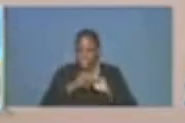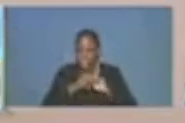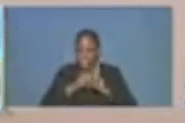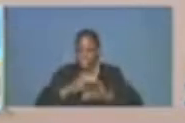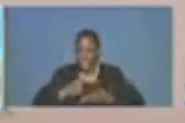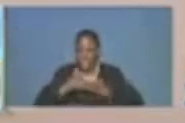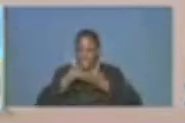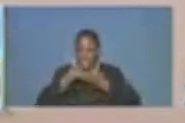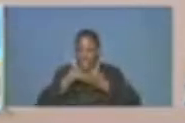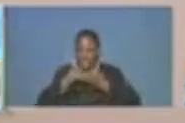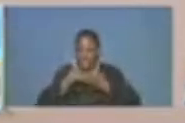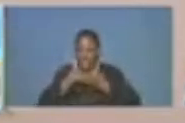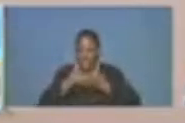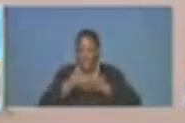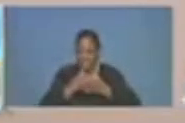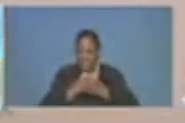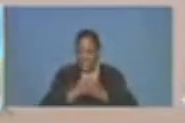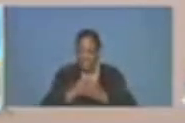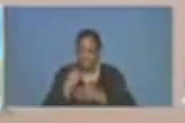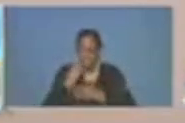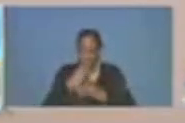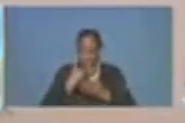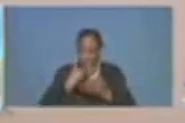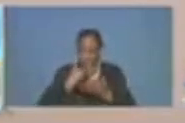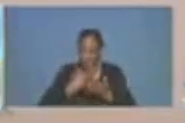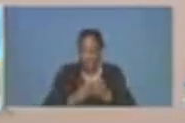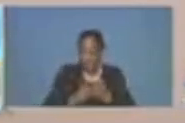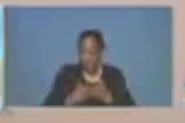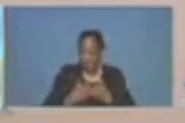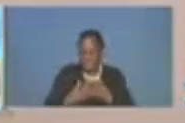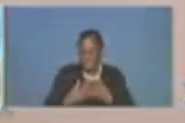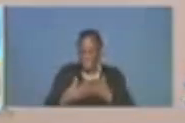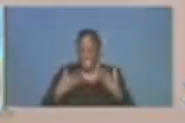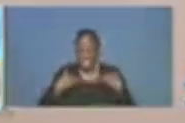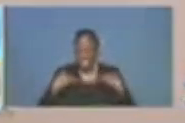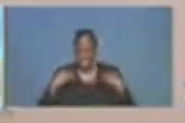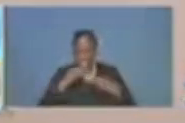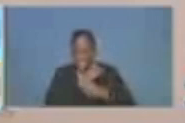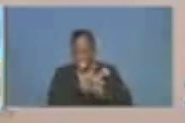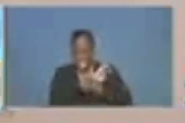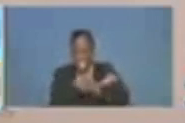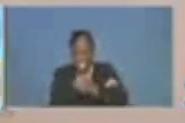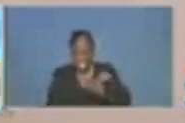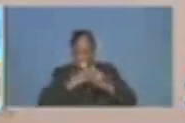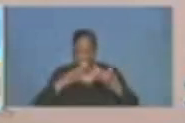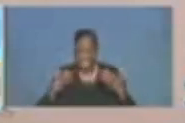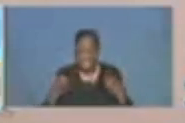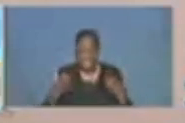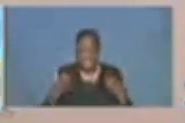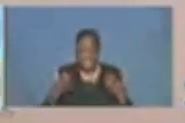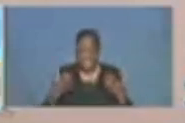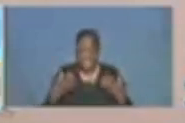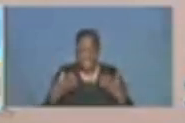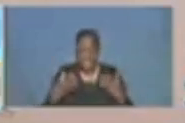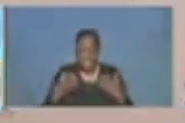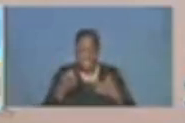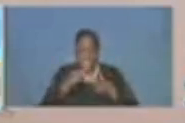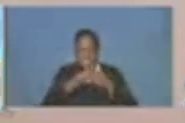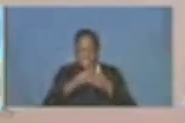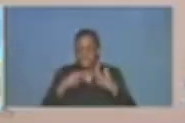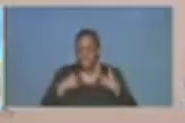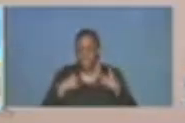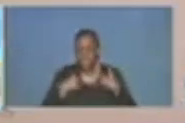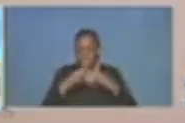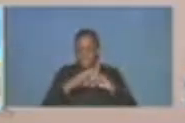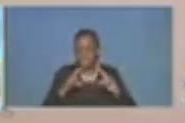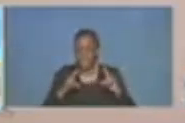them look their best, have more energy, along with IVs and multiple low invasive